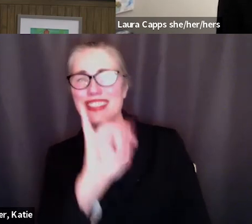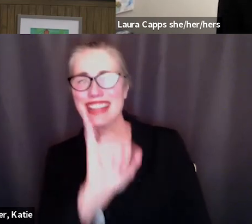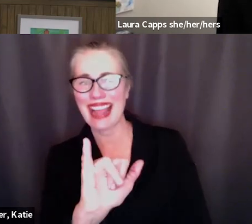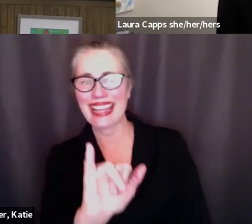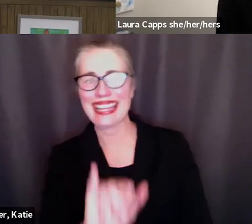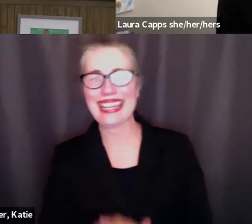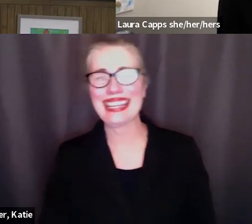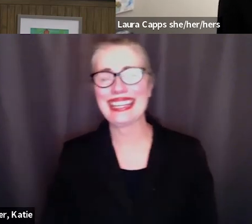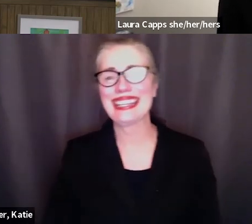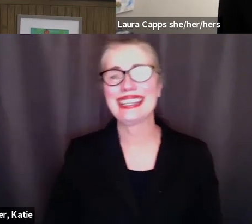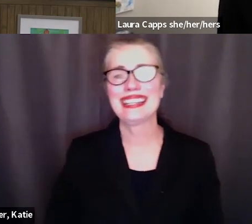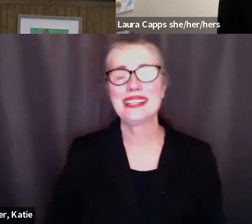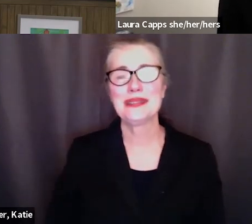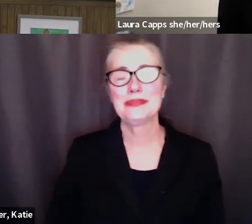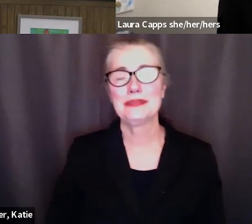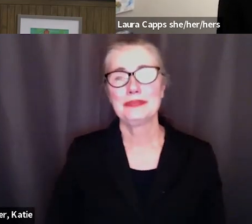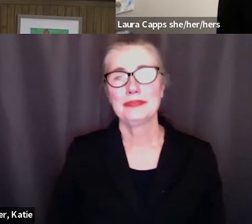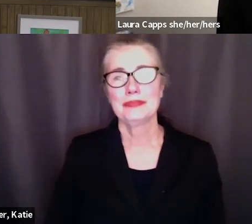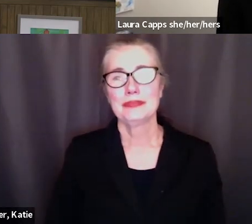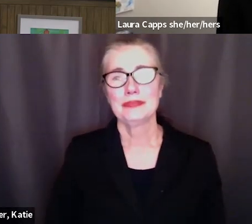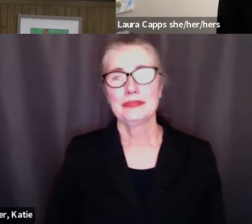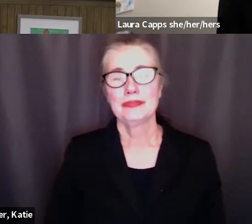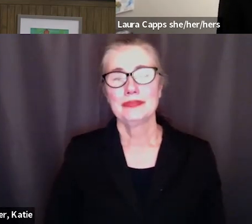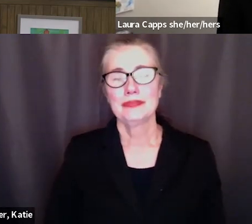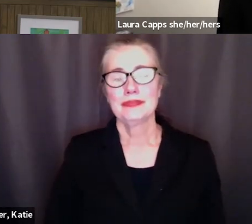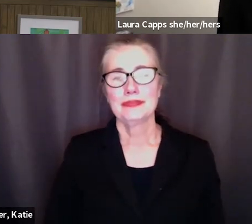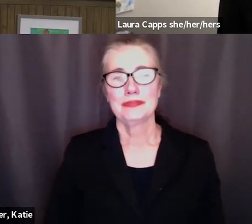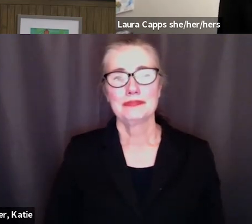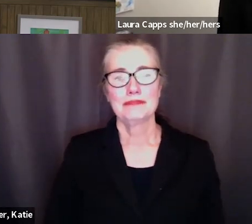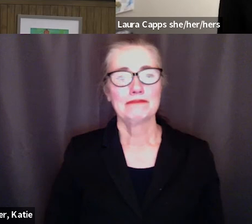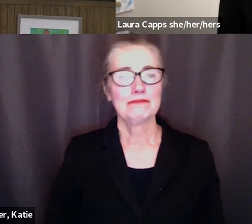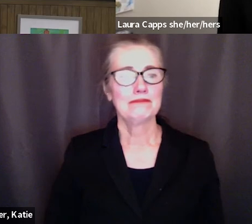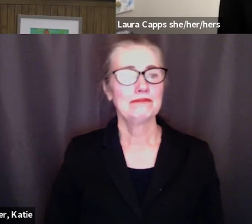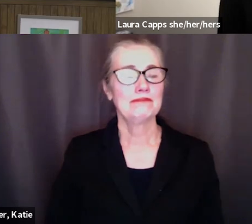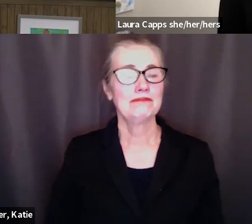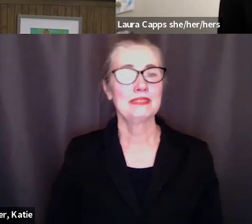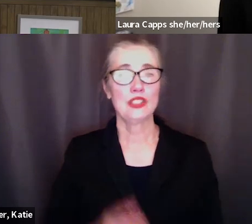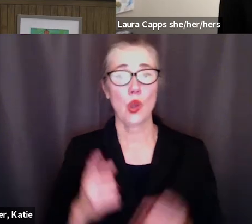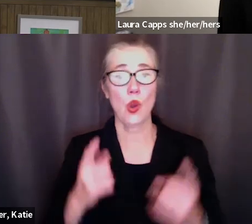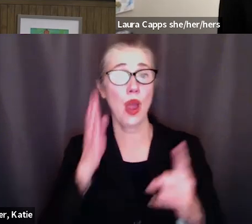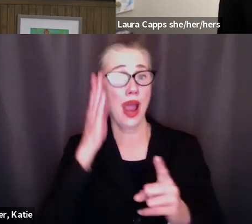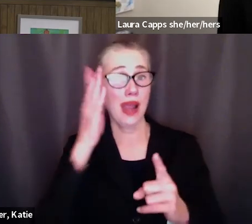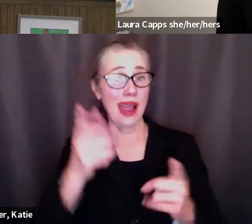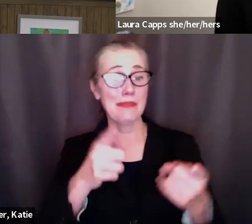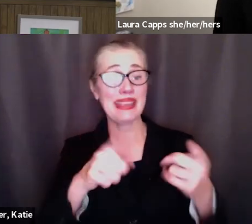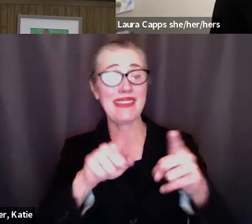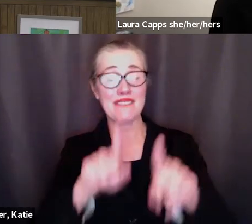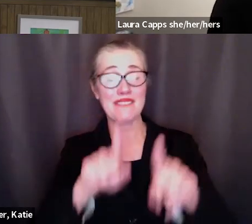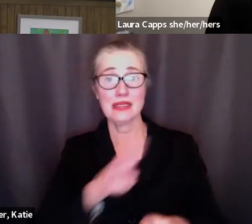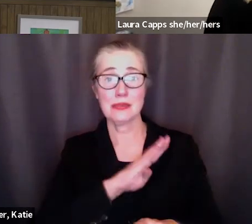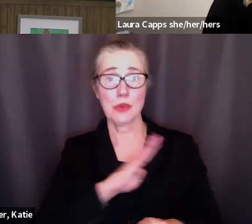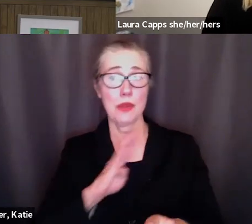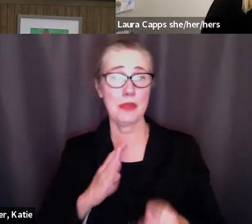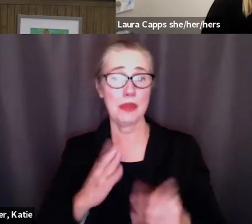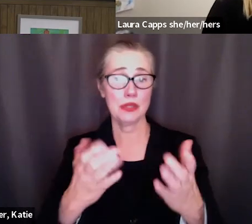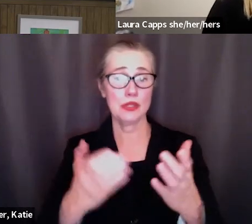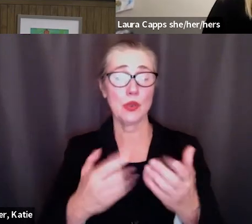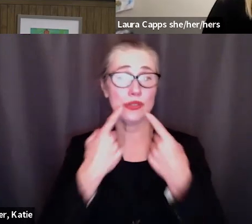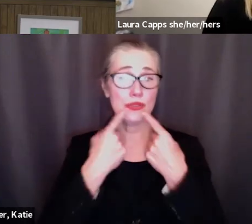um okay so are there any let's see coming events that board members would like to share